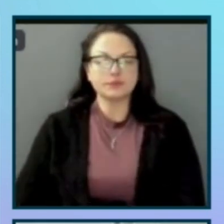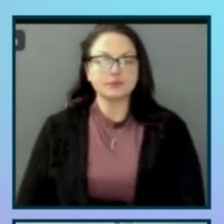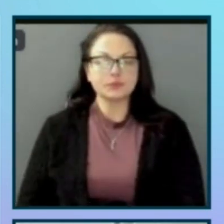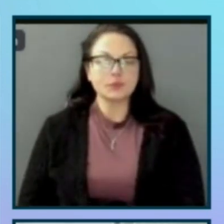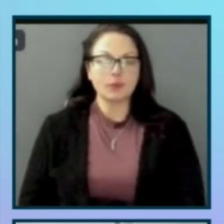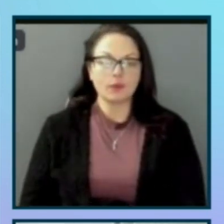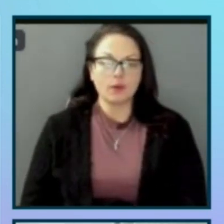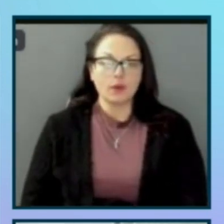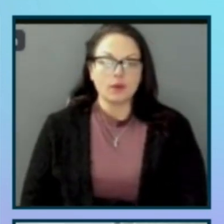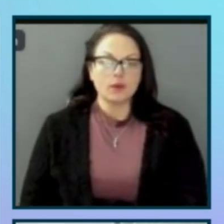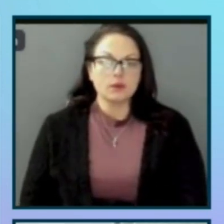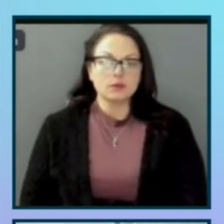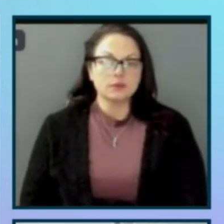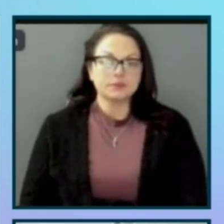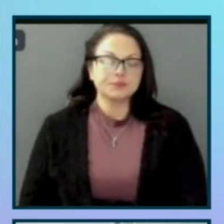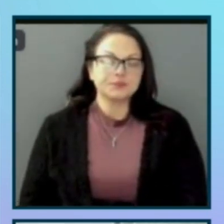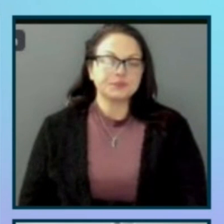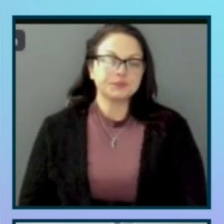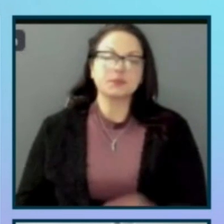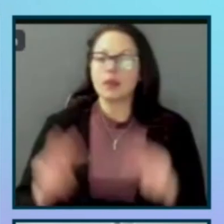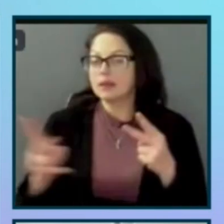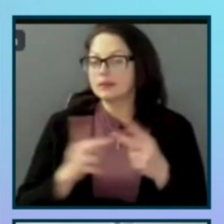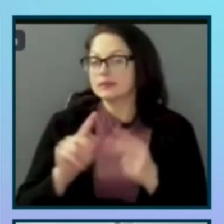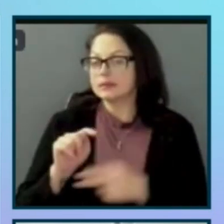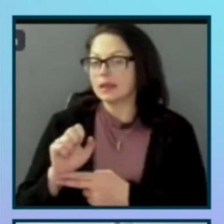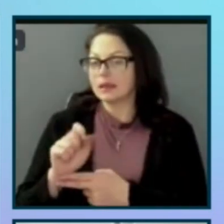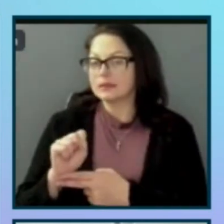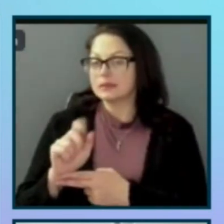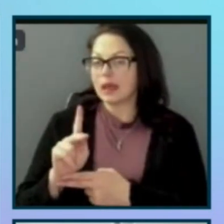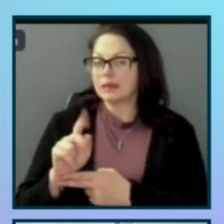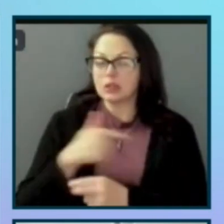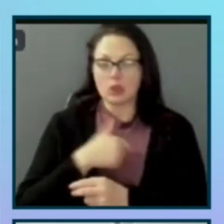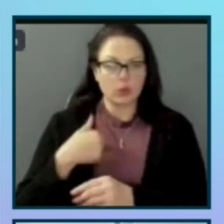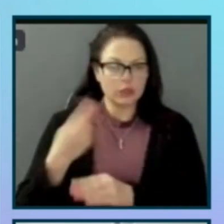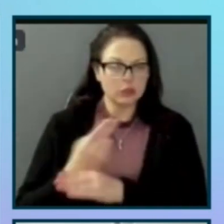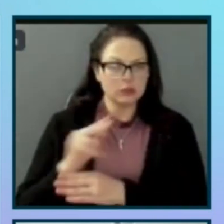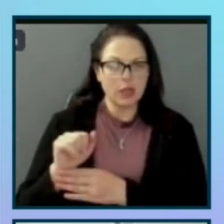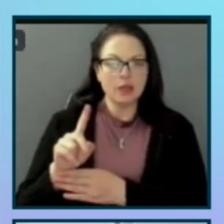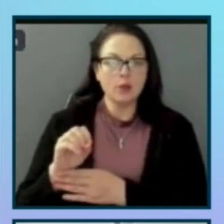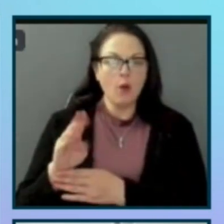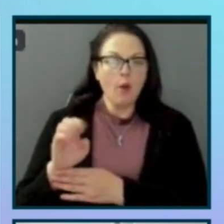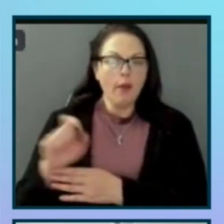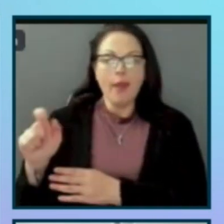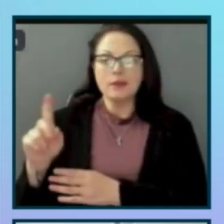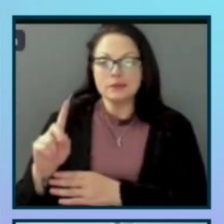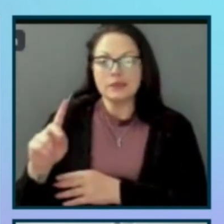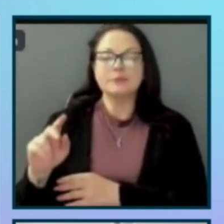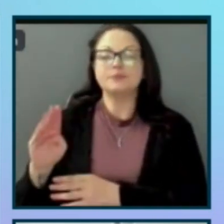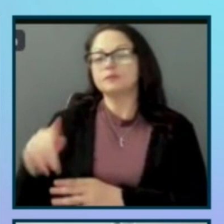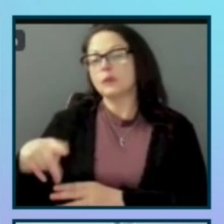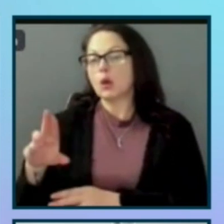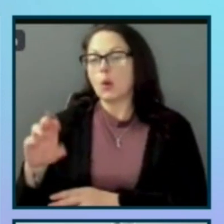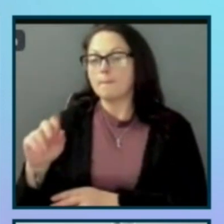Moving on to our second set of tests. For our second round, we used an Adobe XD prototype to act as the screen reader instead